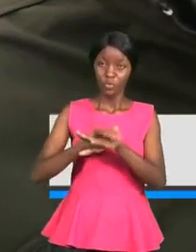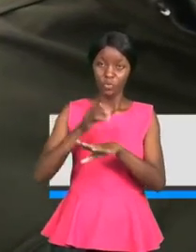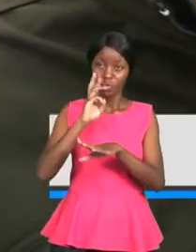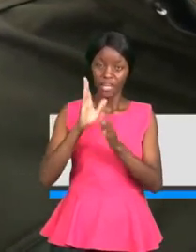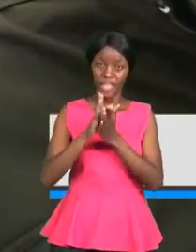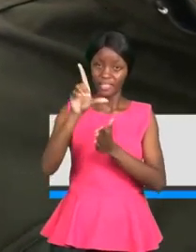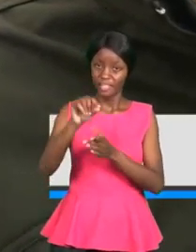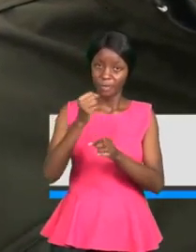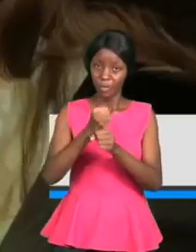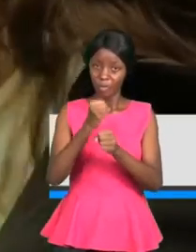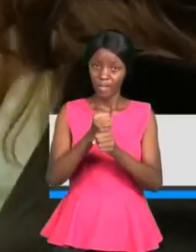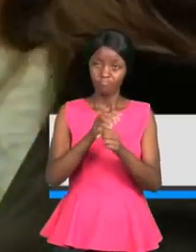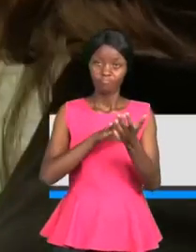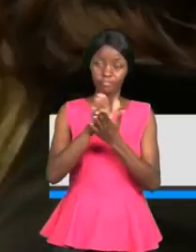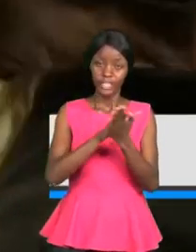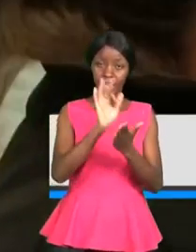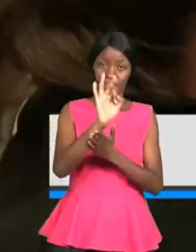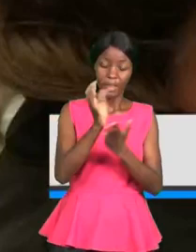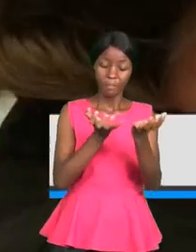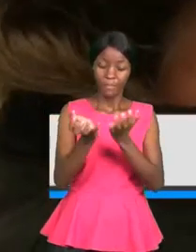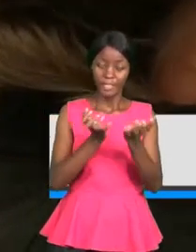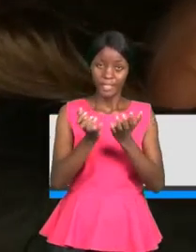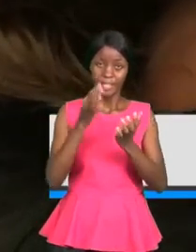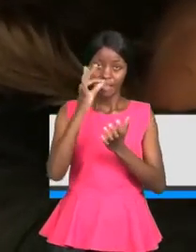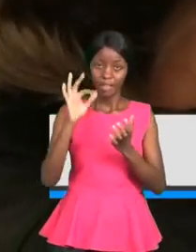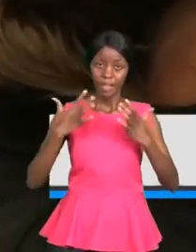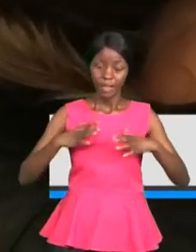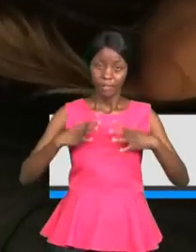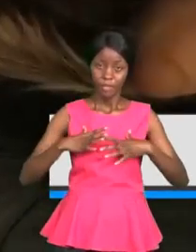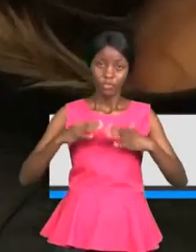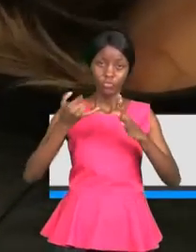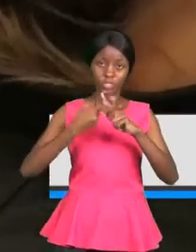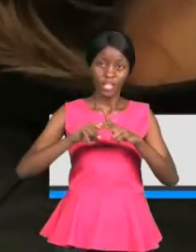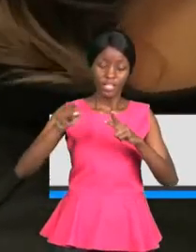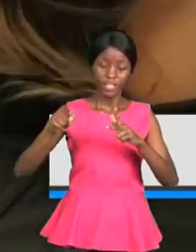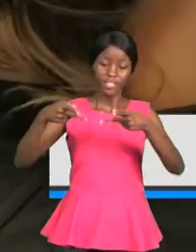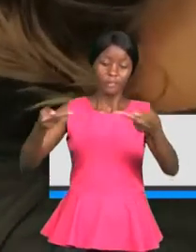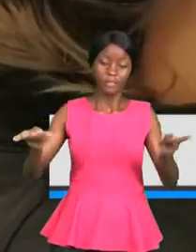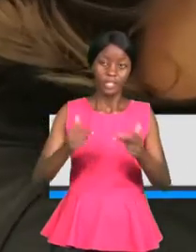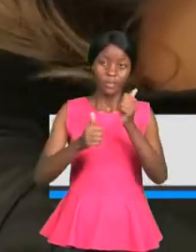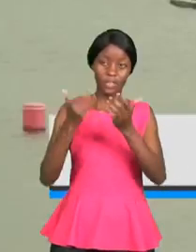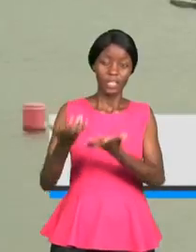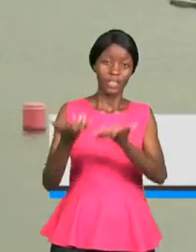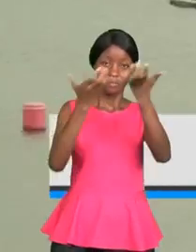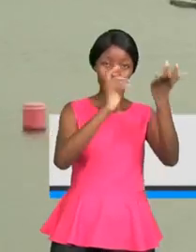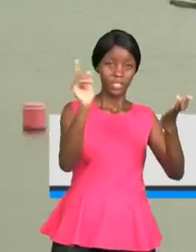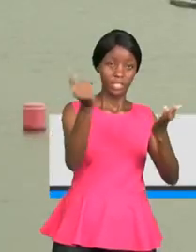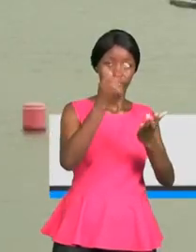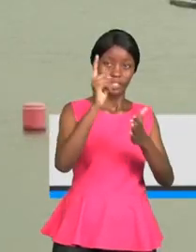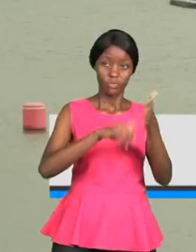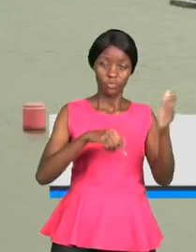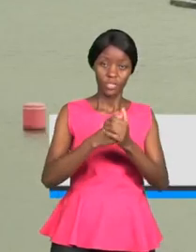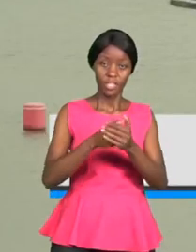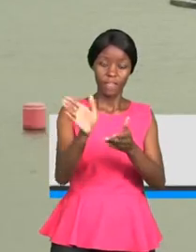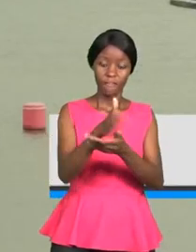labor inspired three French entrepreneurs to set up a Sipensa in 2009, importing their first batch of fertilized sturgeon